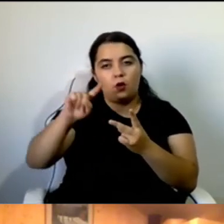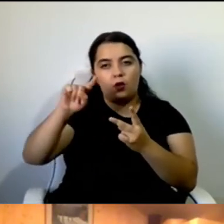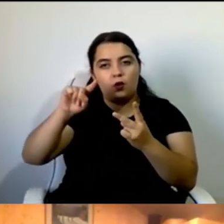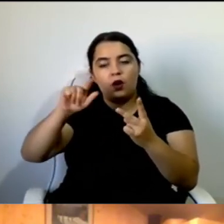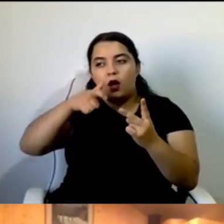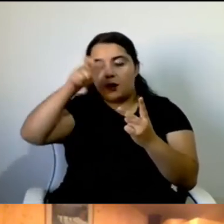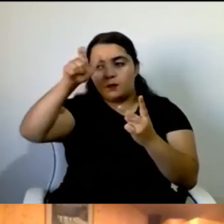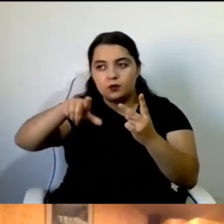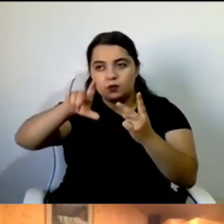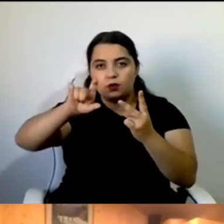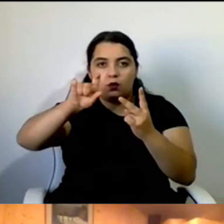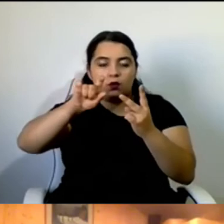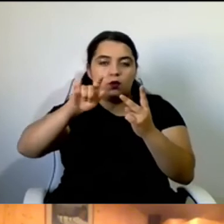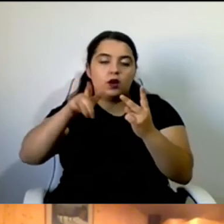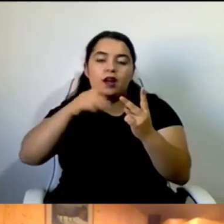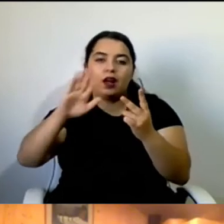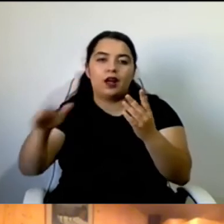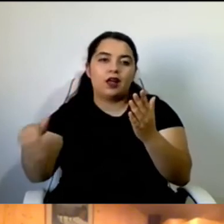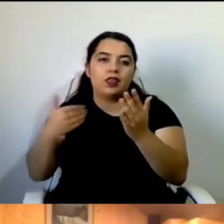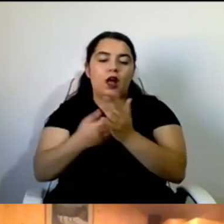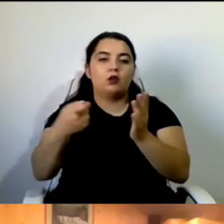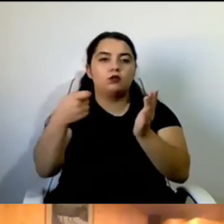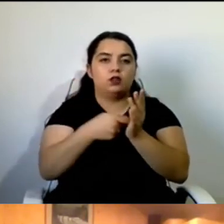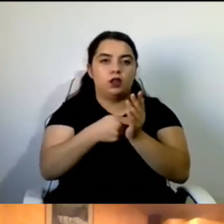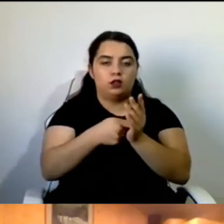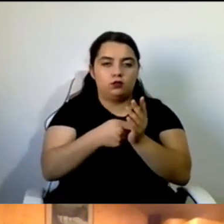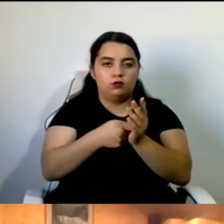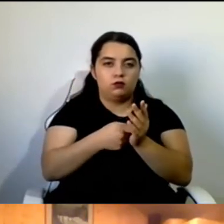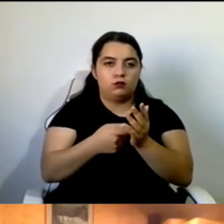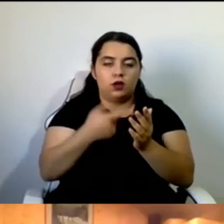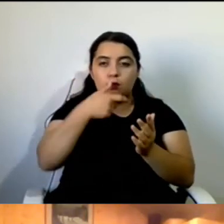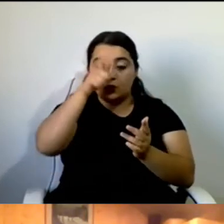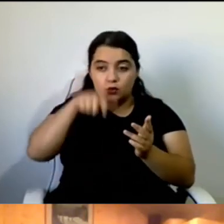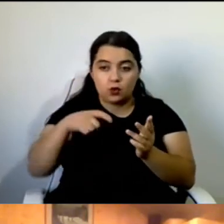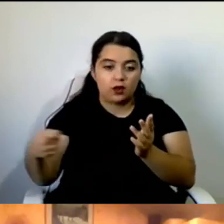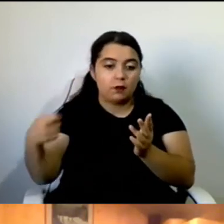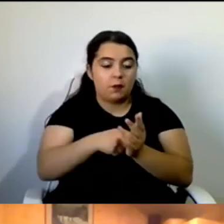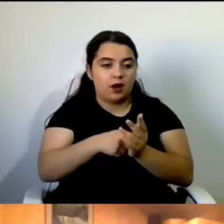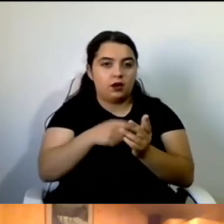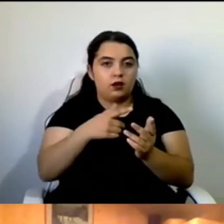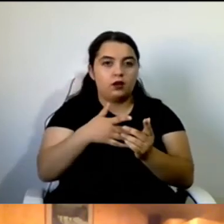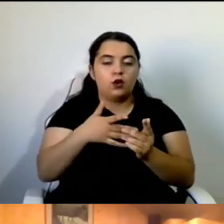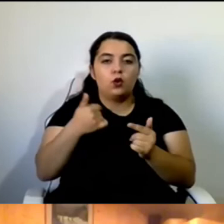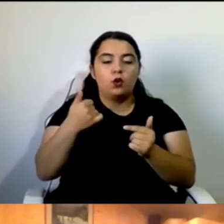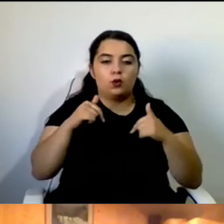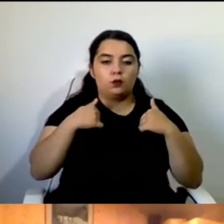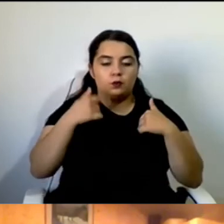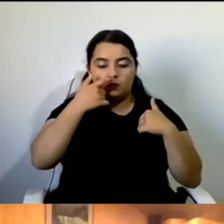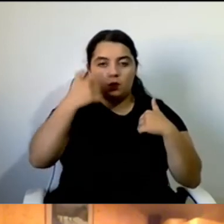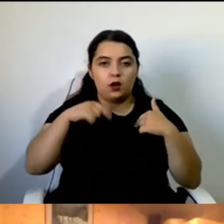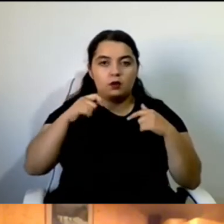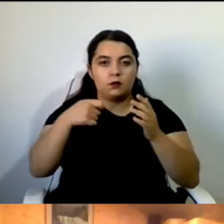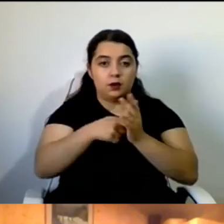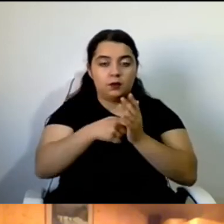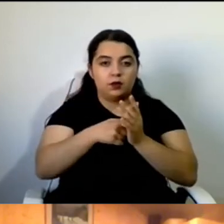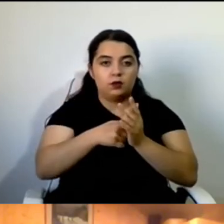signed a contract with Steele so that my direct payment goes to Steele. And then they do all the paperwork because I don't like to do the